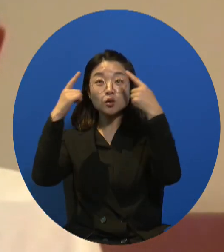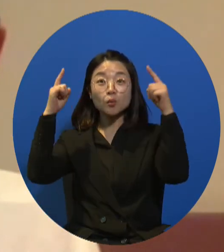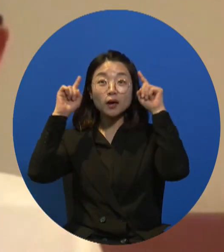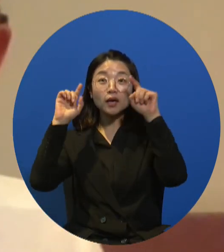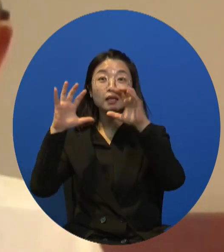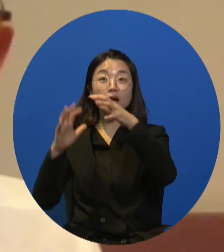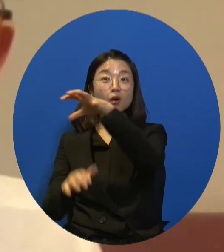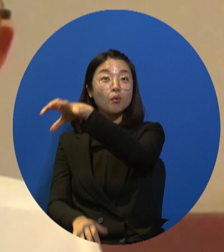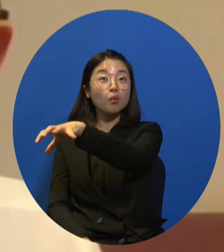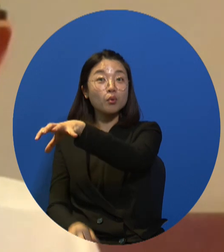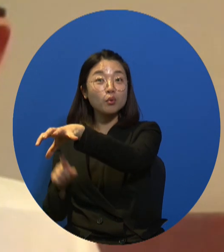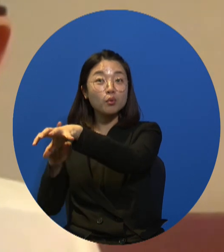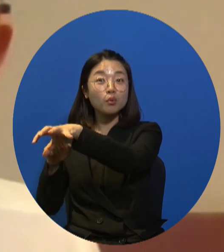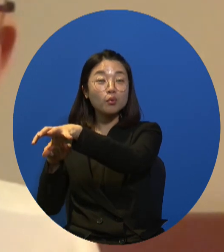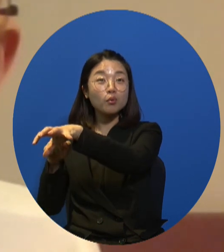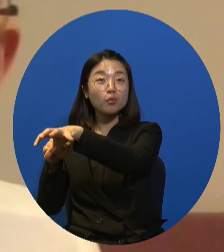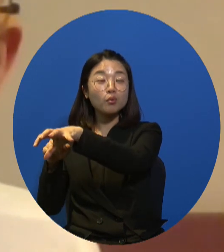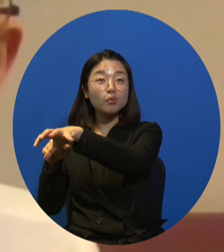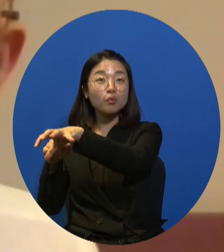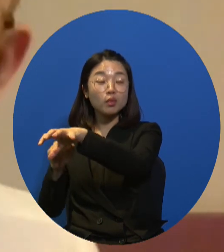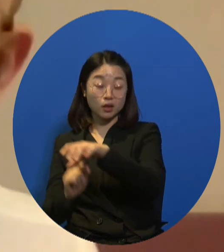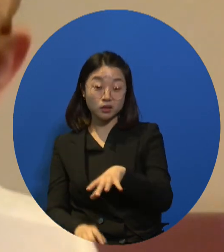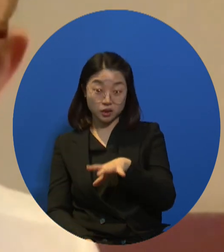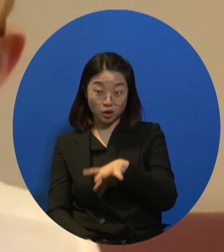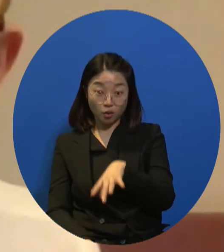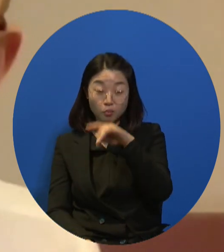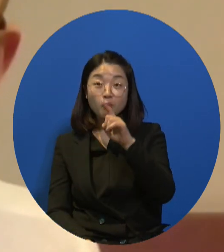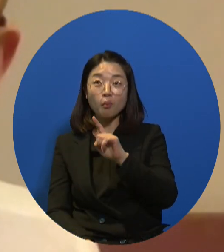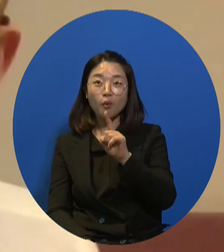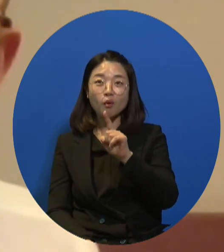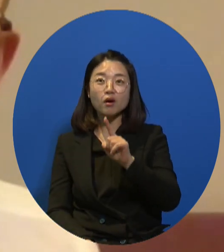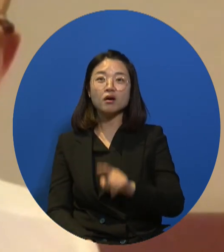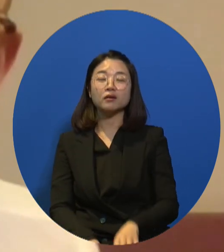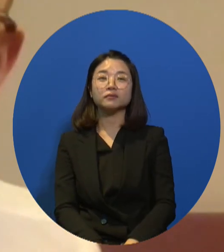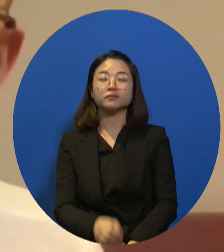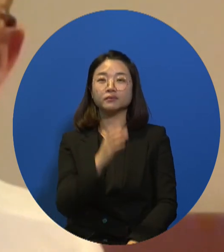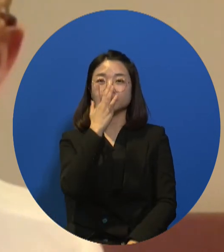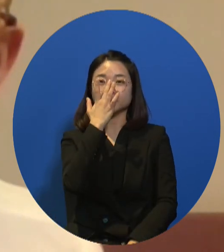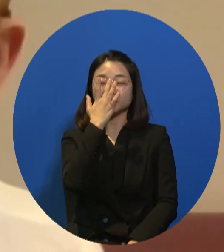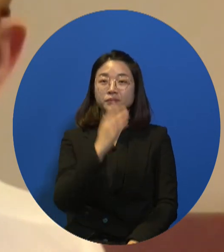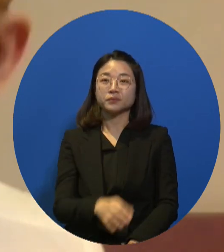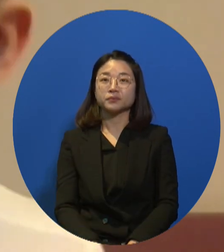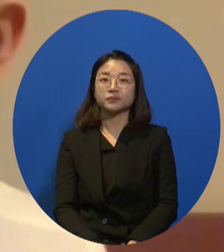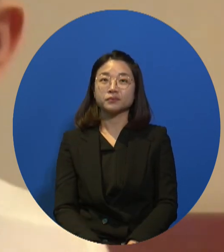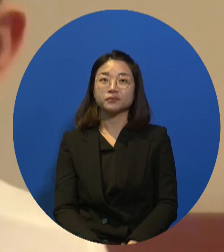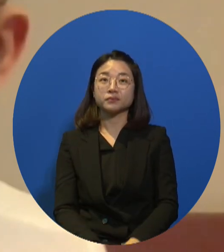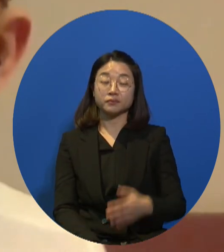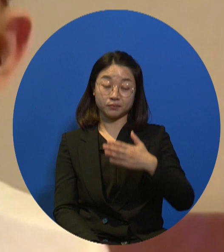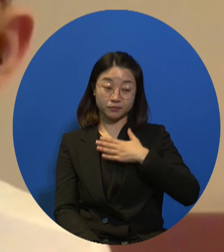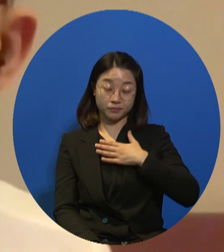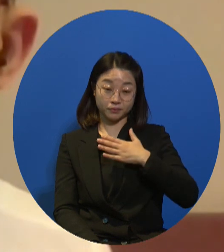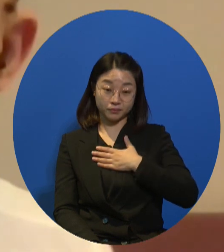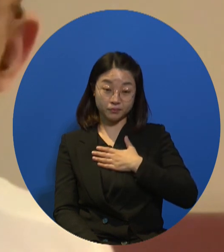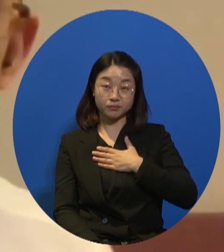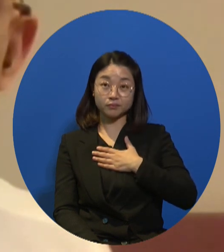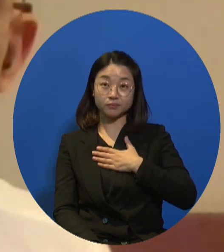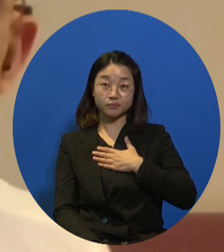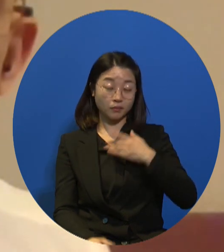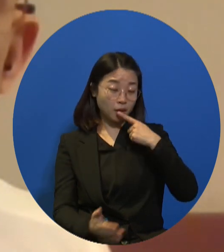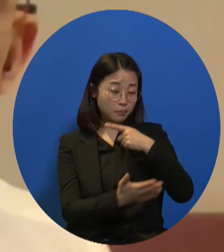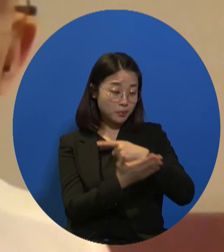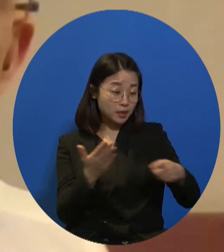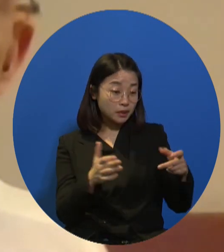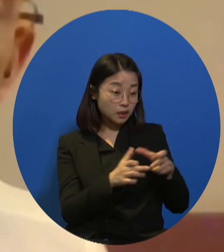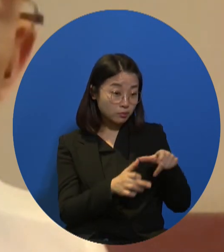that committee recognizing that the placement of our client in old style netted cage beds as